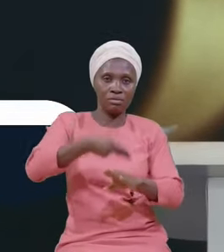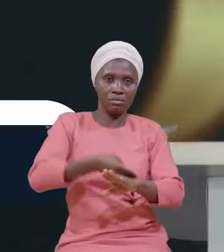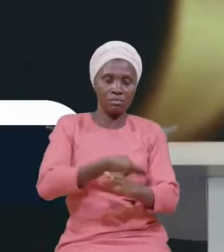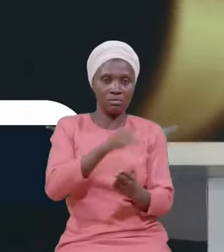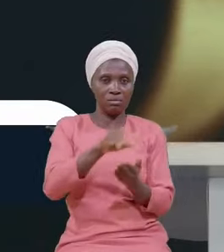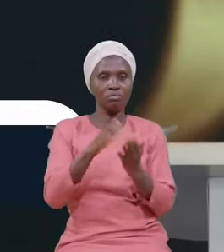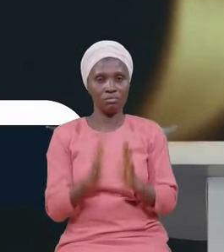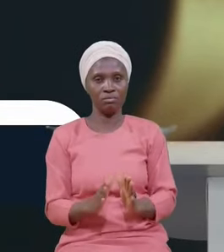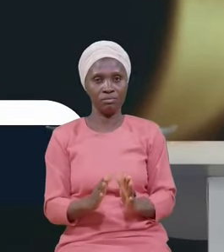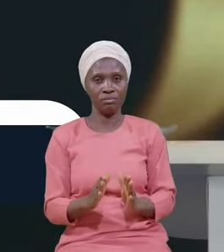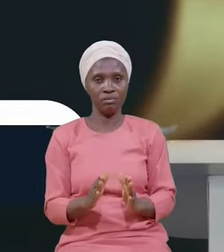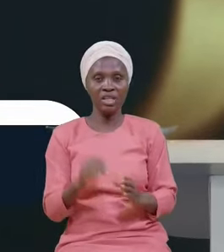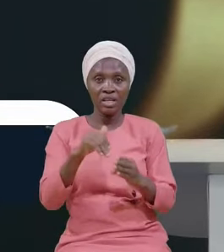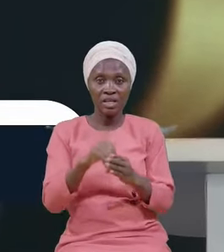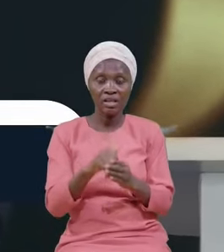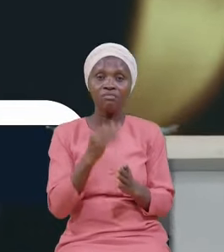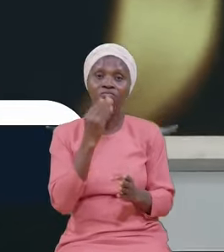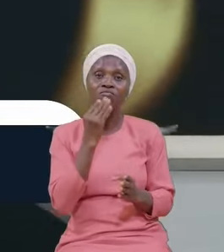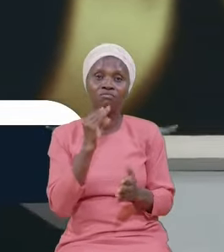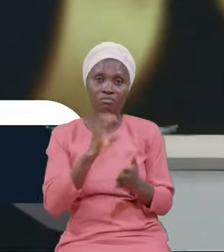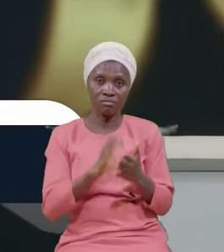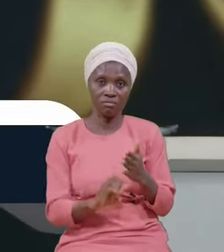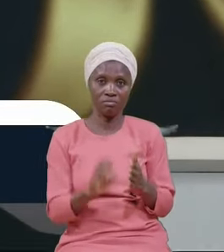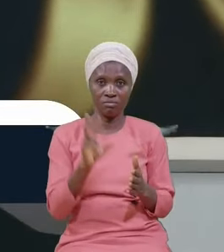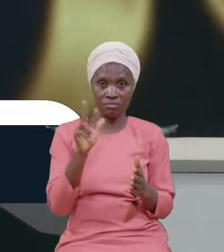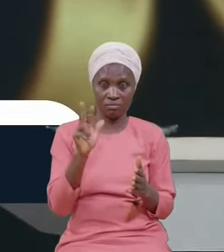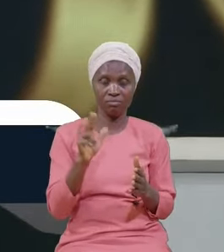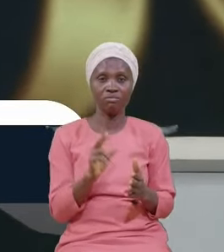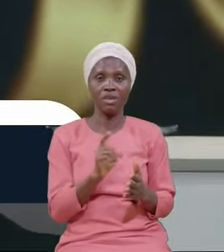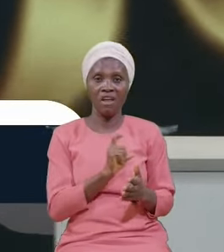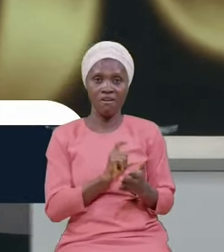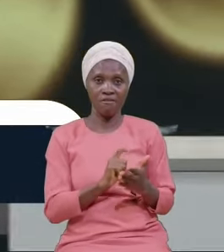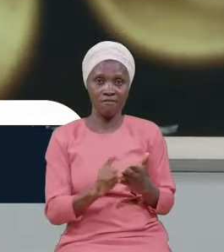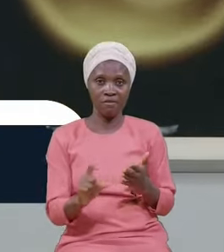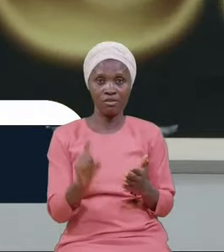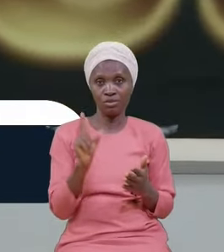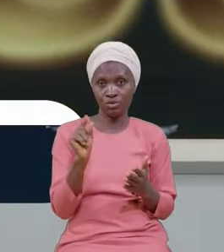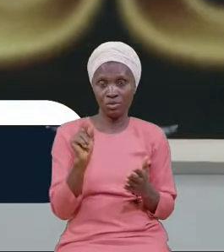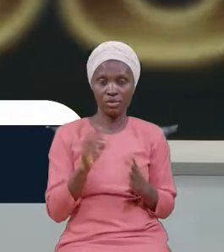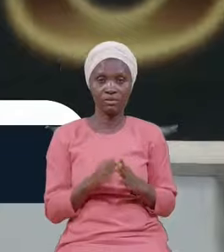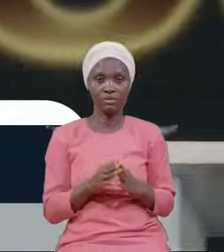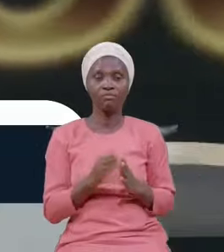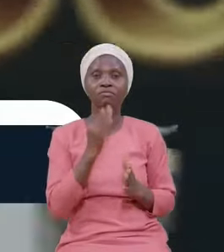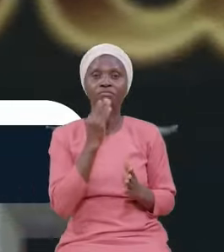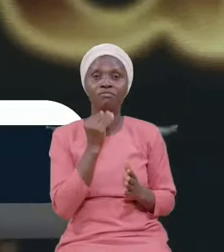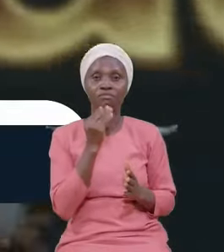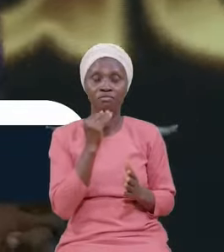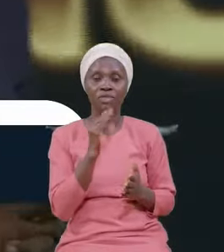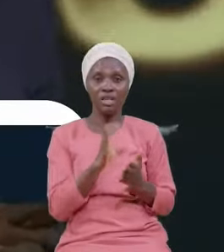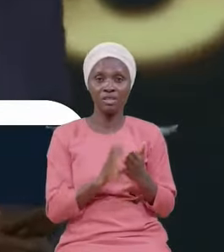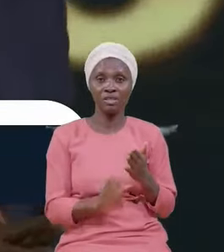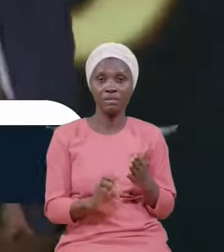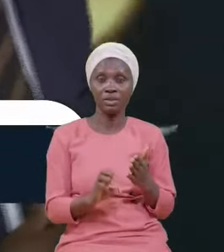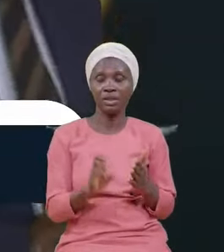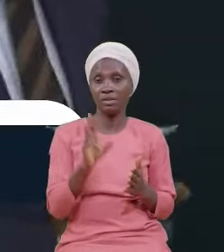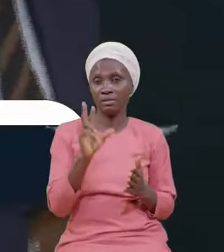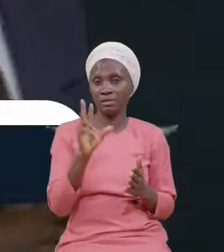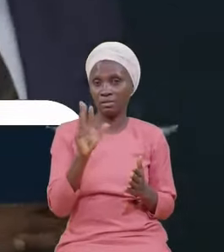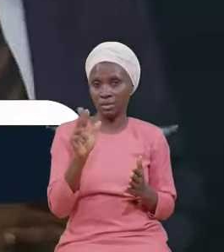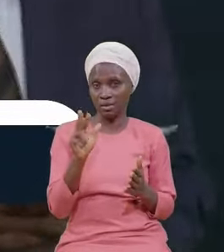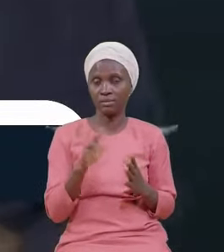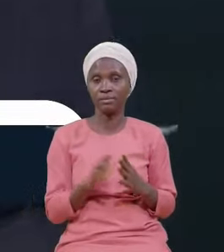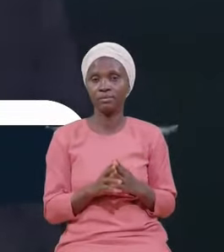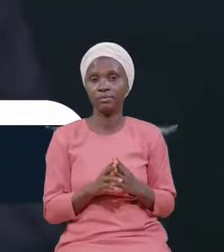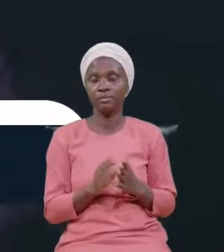Hebrews chapter 13 reading from verse 20 Hebrews 13